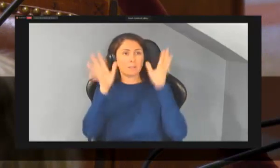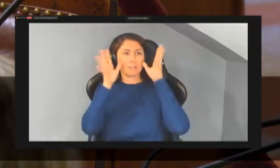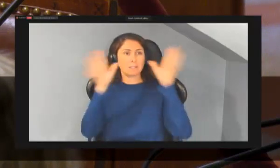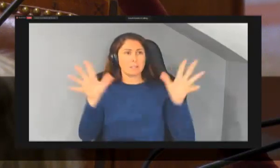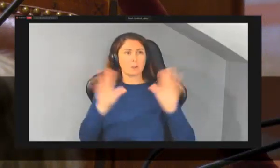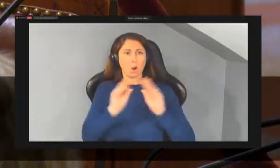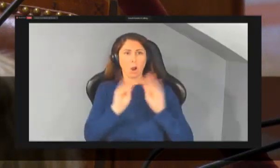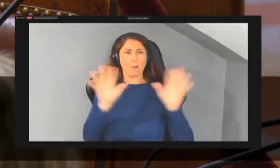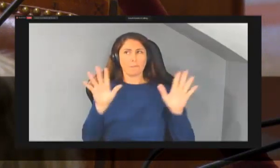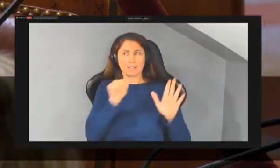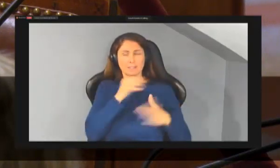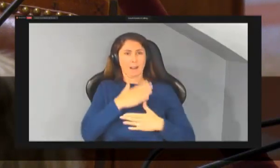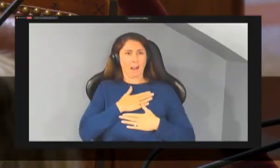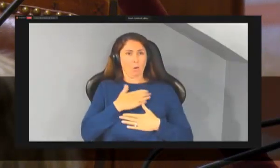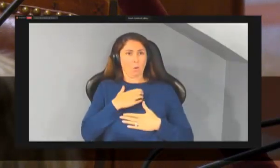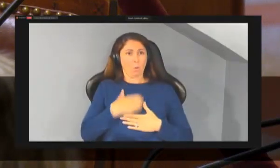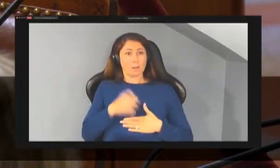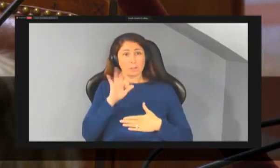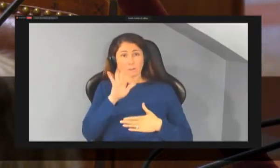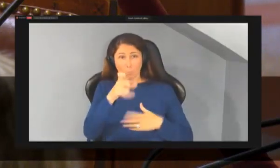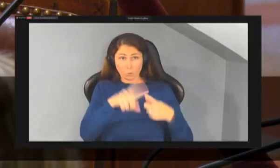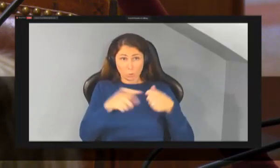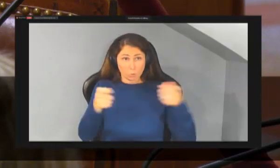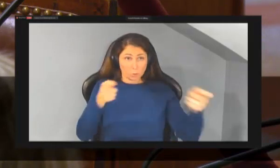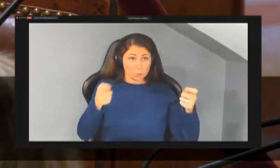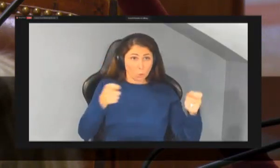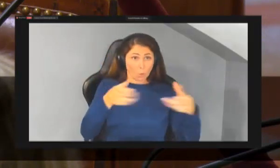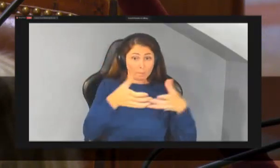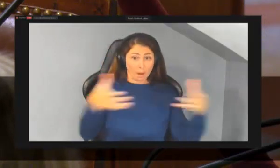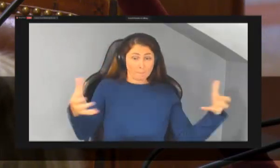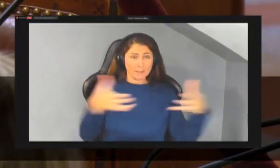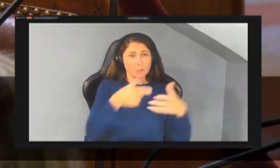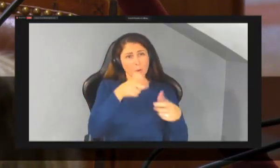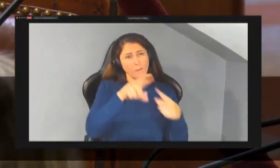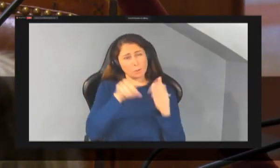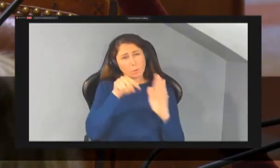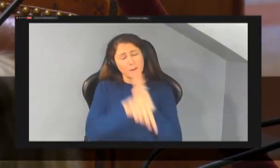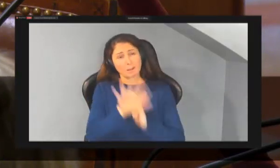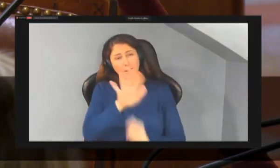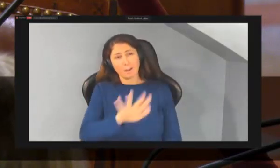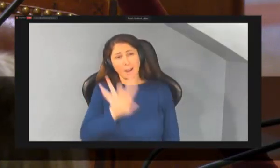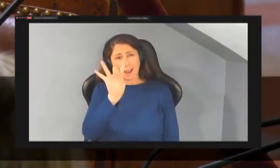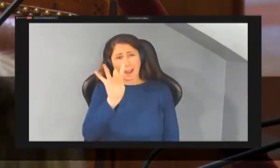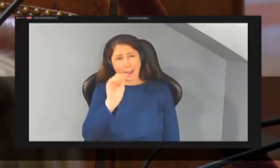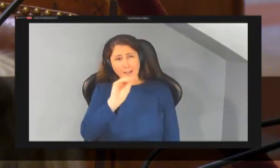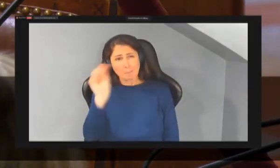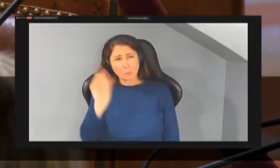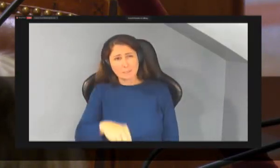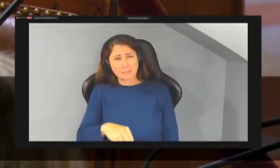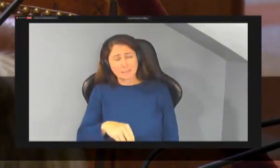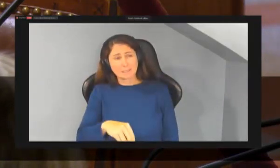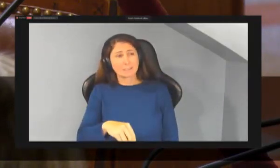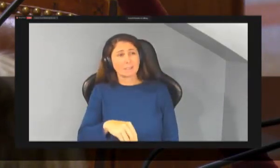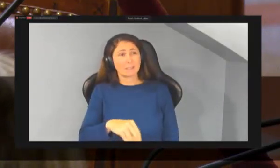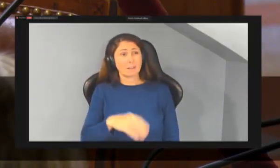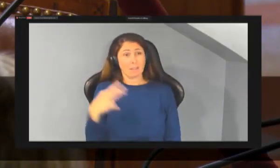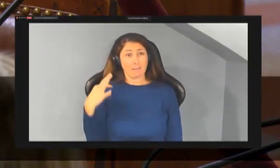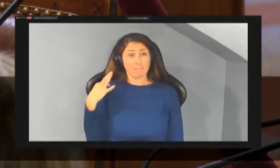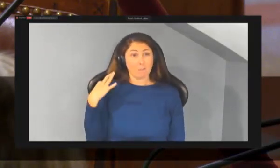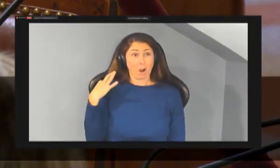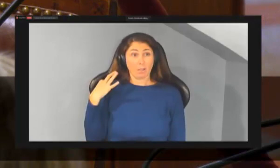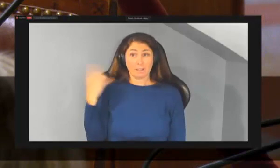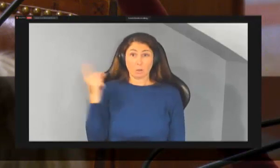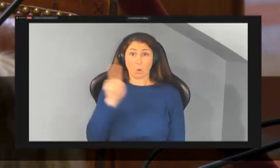wish, but if you want to control the population, if that's your goal, you have to kill about 80% of your deer. Yeah. Volunteers going in with